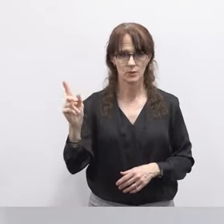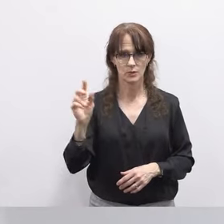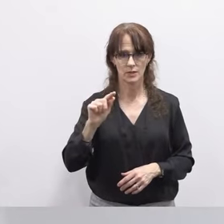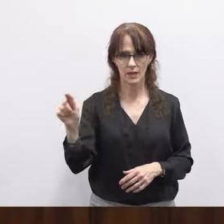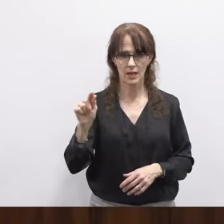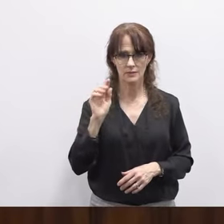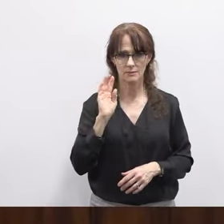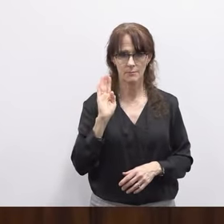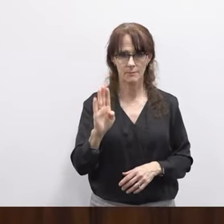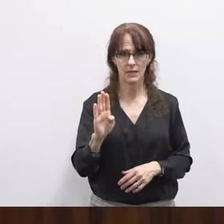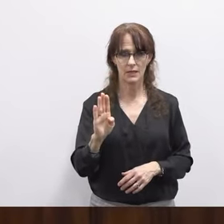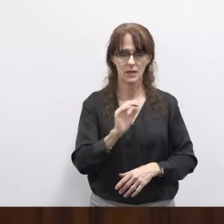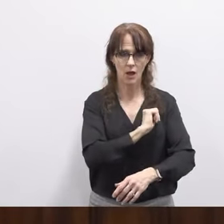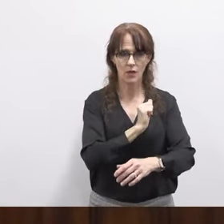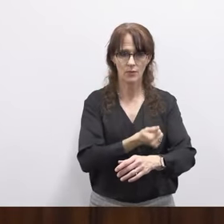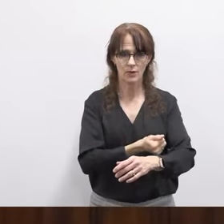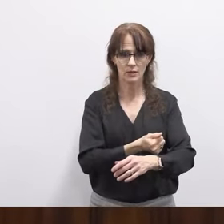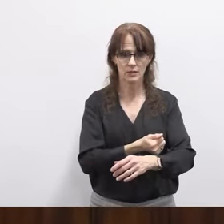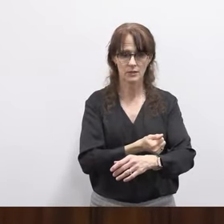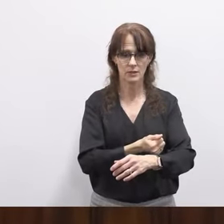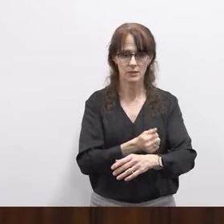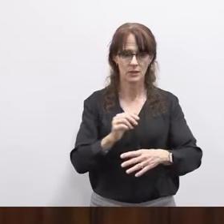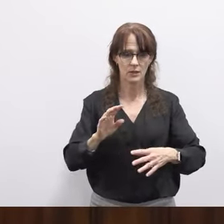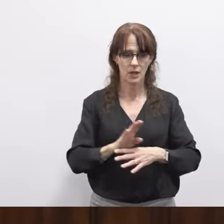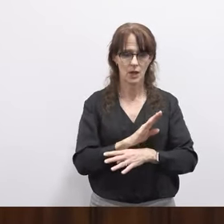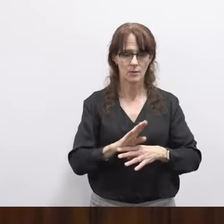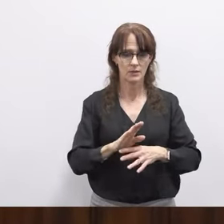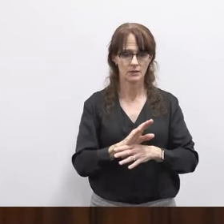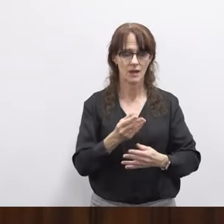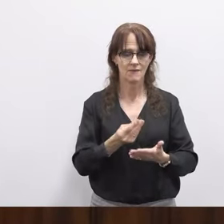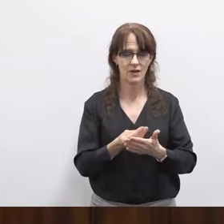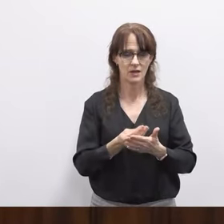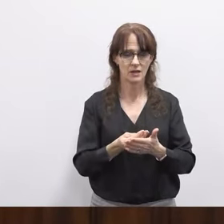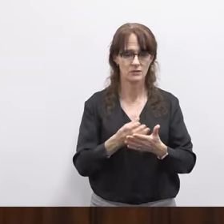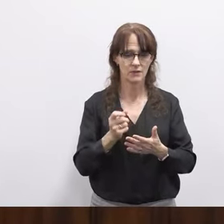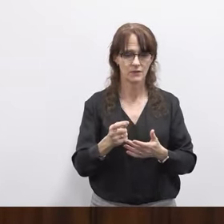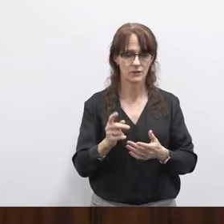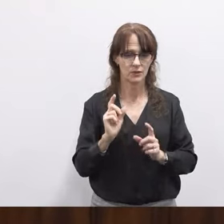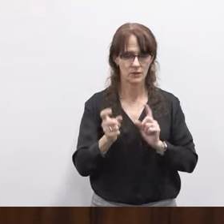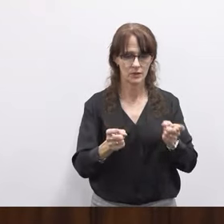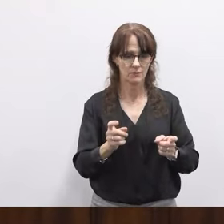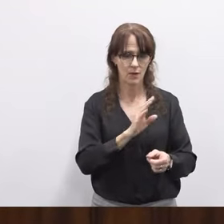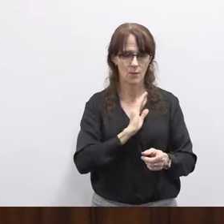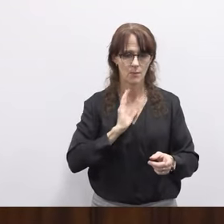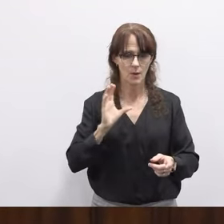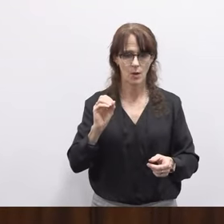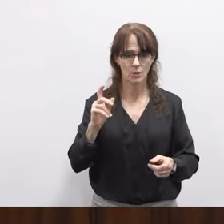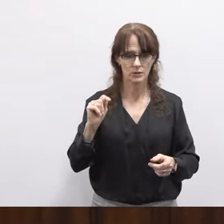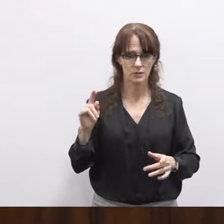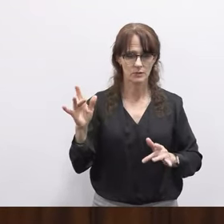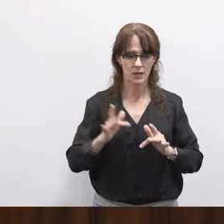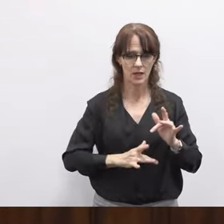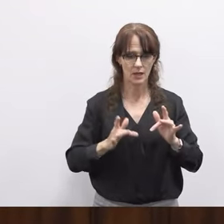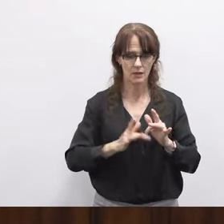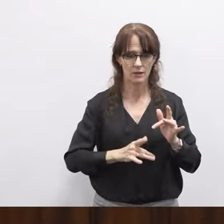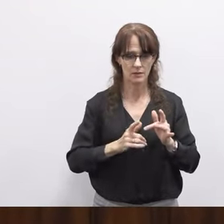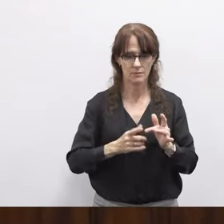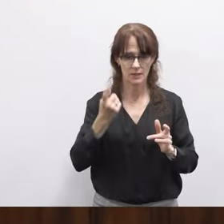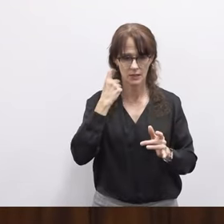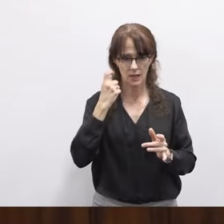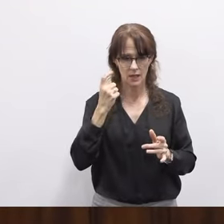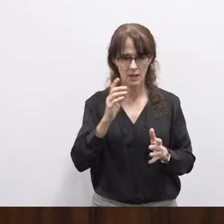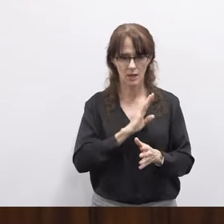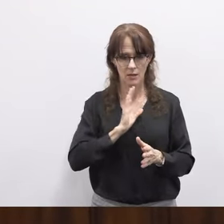011922-B, authorizing our chief business and financial officer to compensate board member Otto for an absence at last board